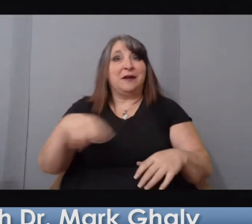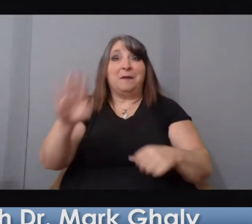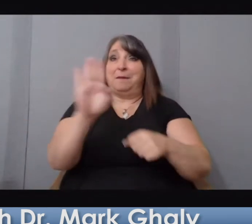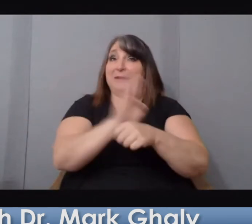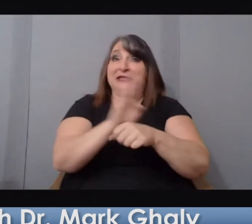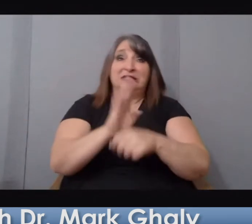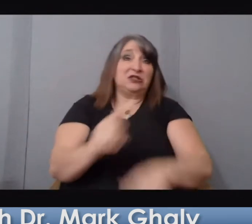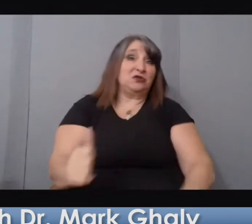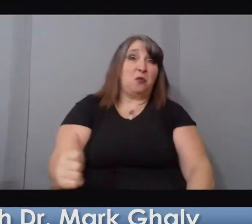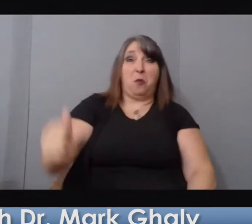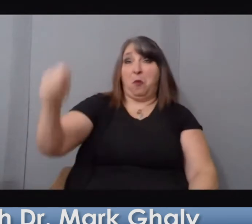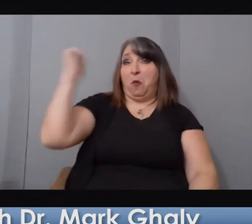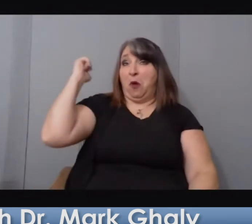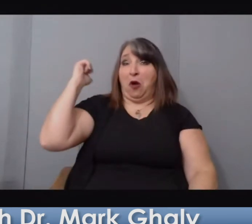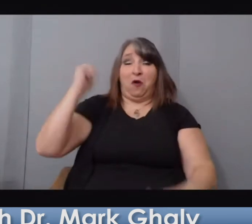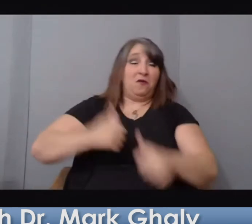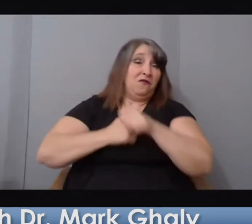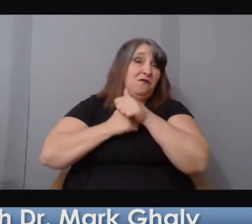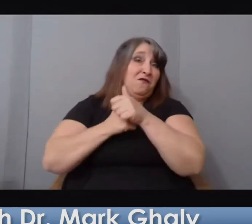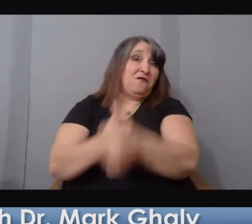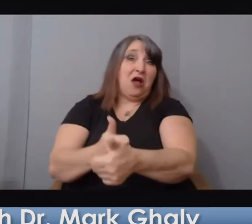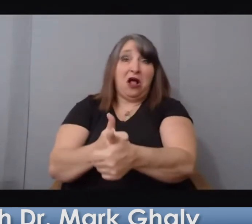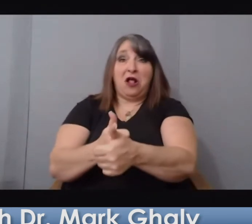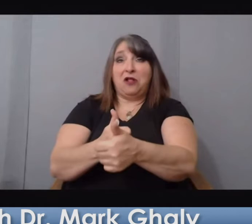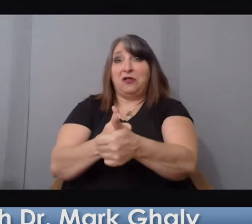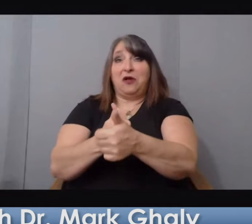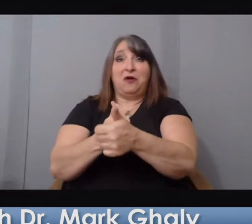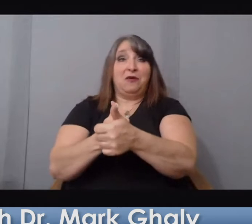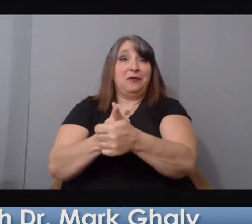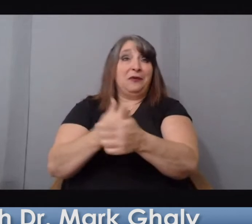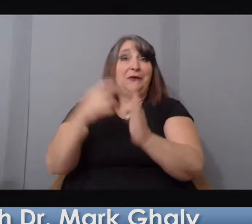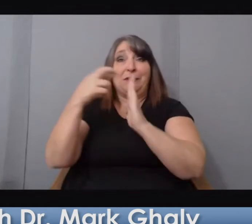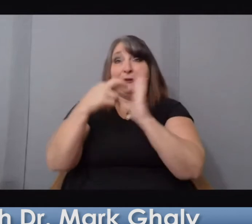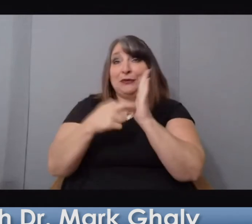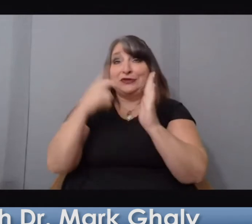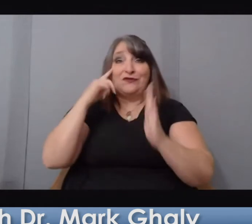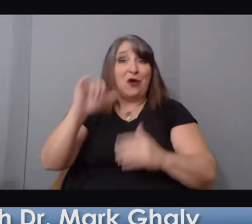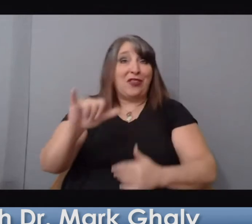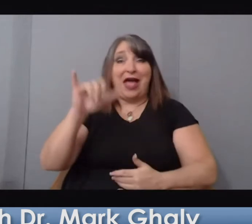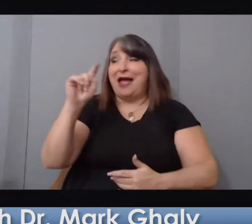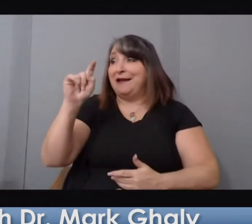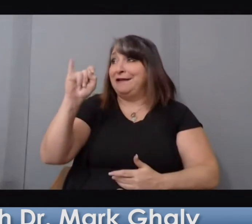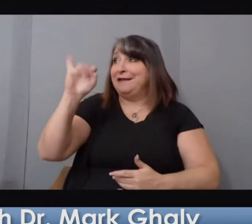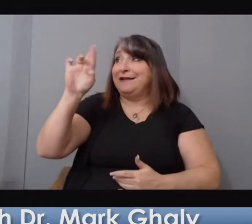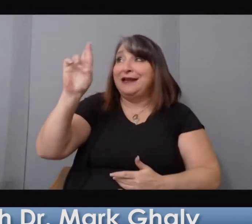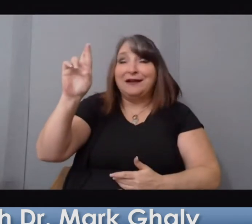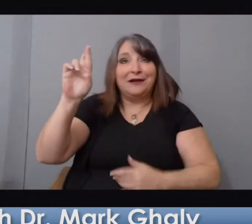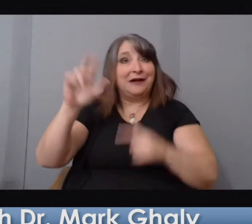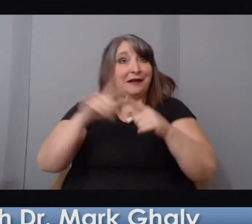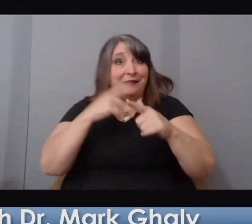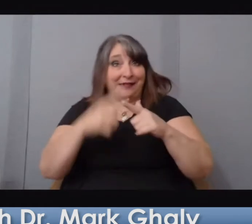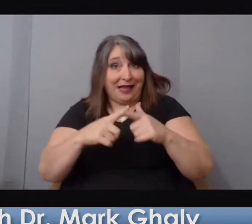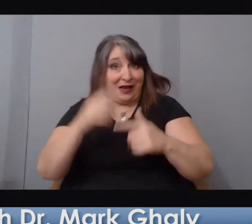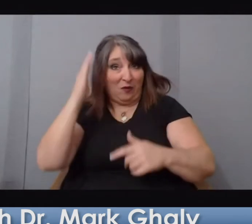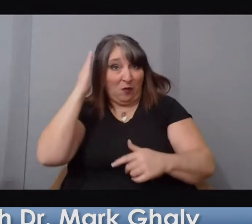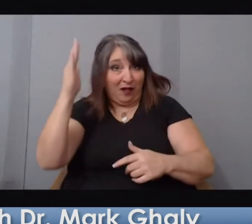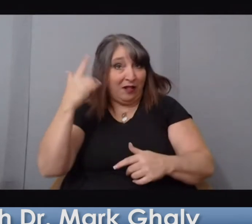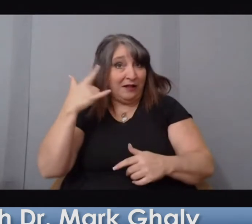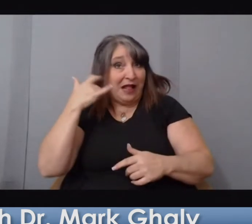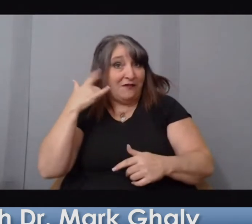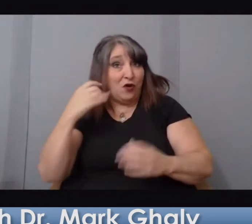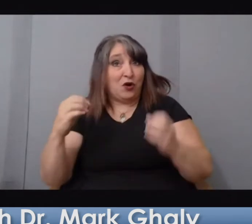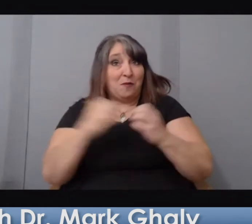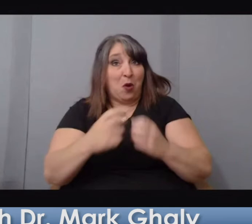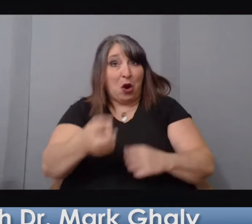with the guidance in the given tiers that a county is in, do you think the county should start taking more enforcement action against these